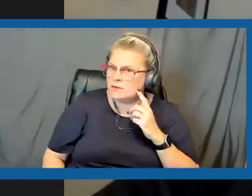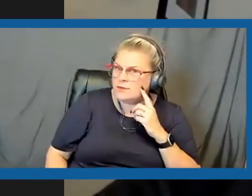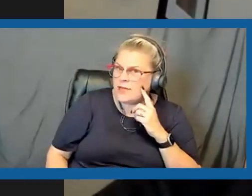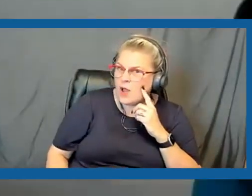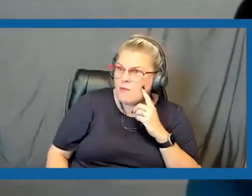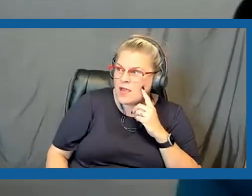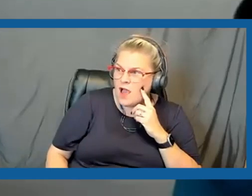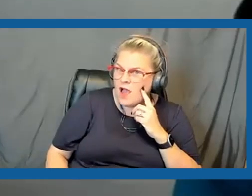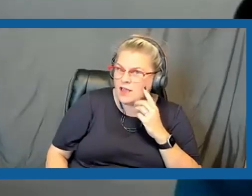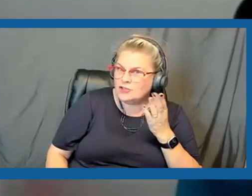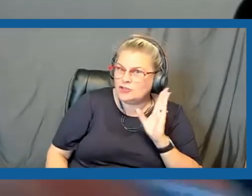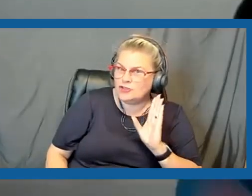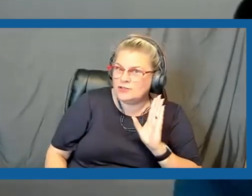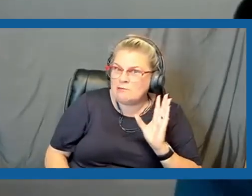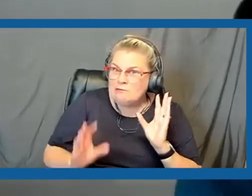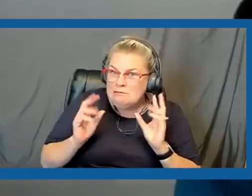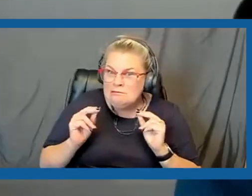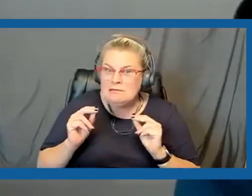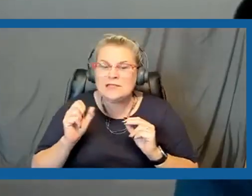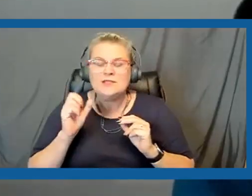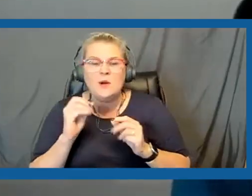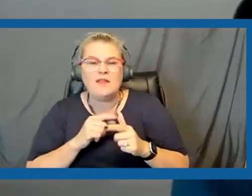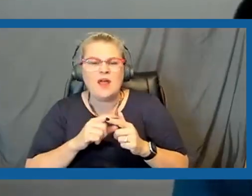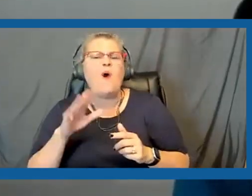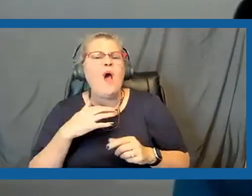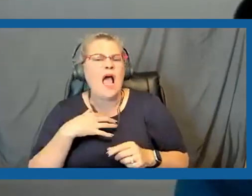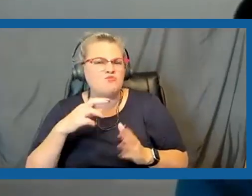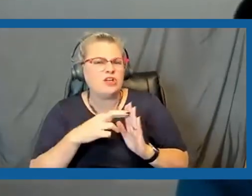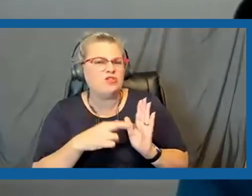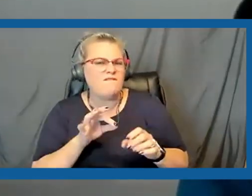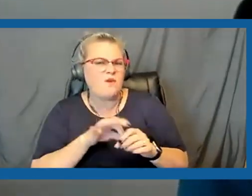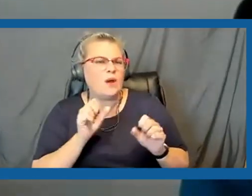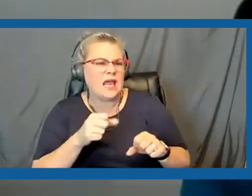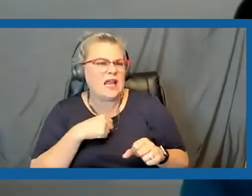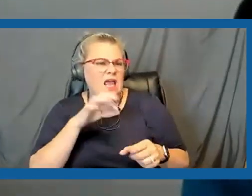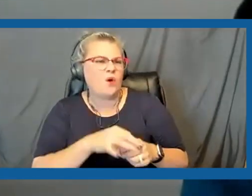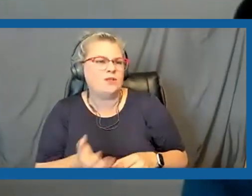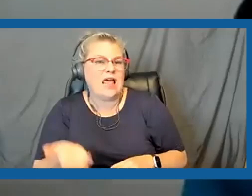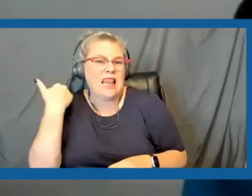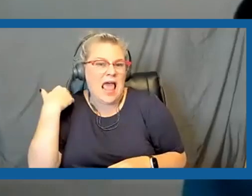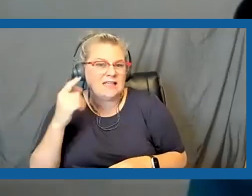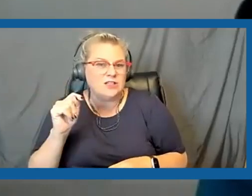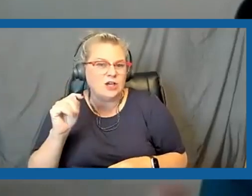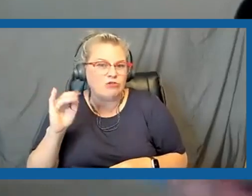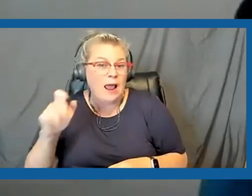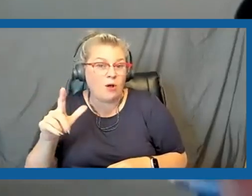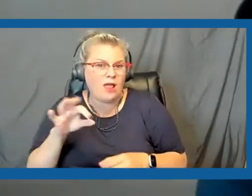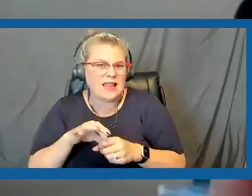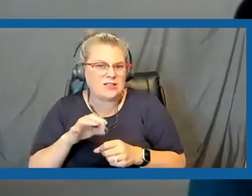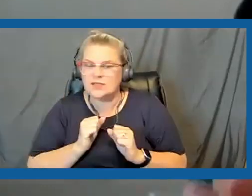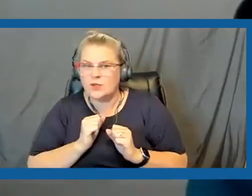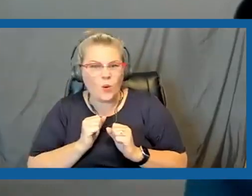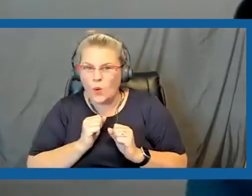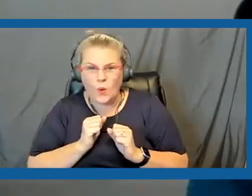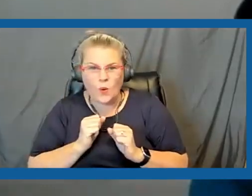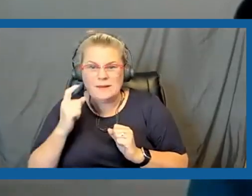oh my gosh. And then you have also, oh yeah, I'm registered, I could vote. I voted in the last tribal election. Then they find out, just because you vote in